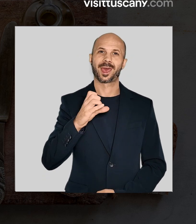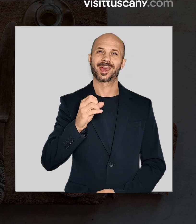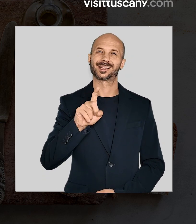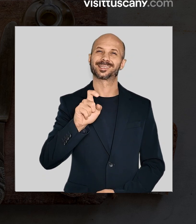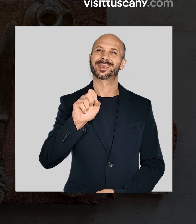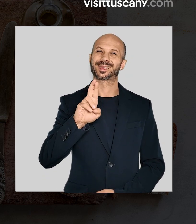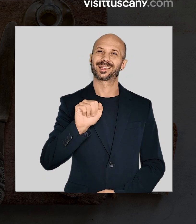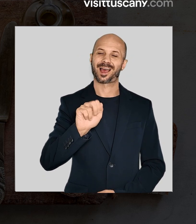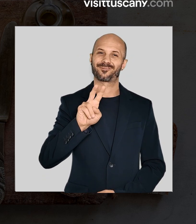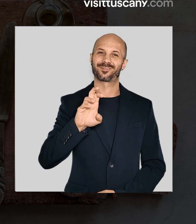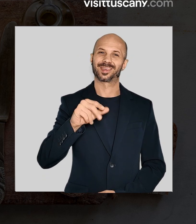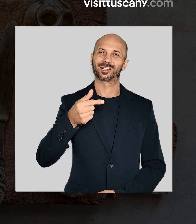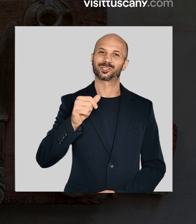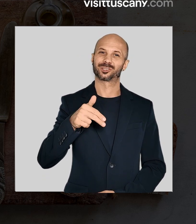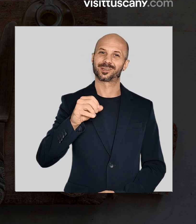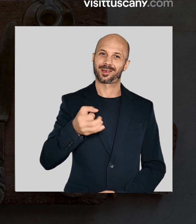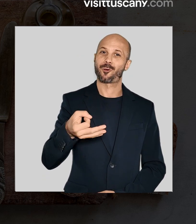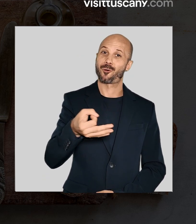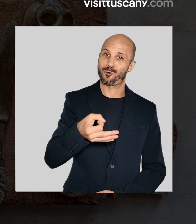extra virgin olive oil,